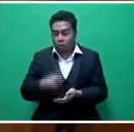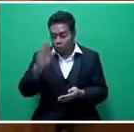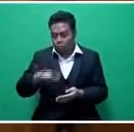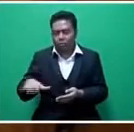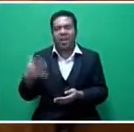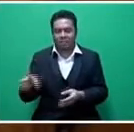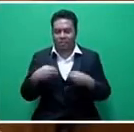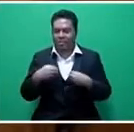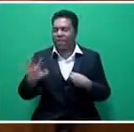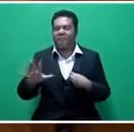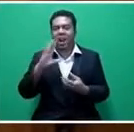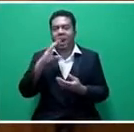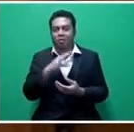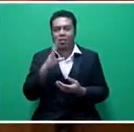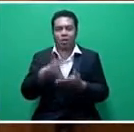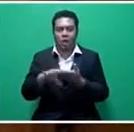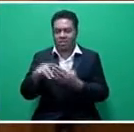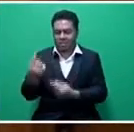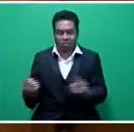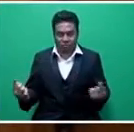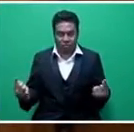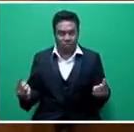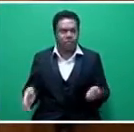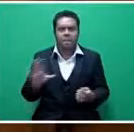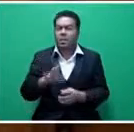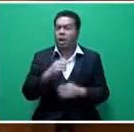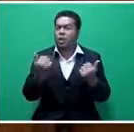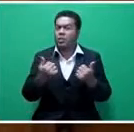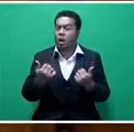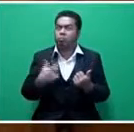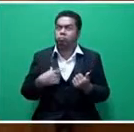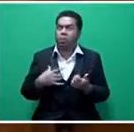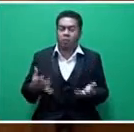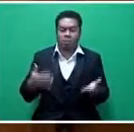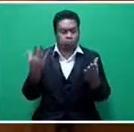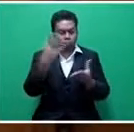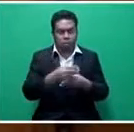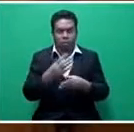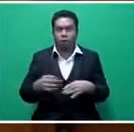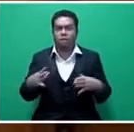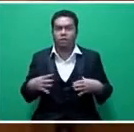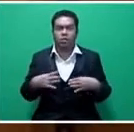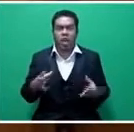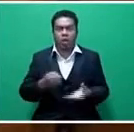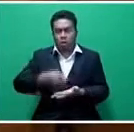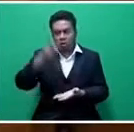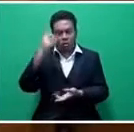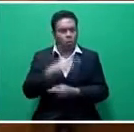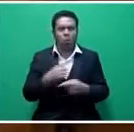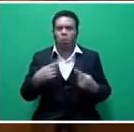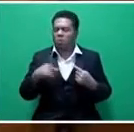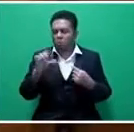get $500. Mr. Speaker, because of the amount of money that is given towards the free education, we do